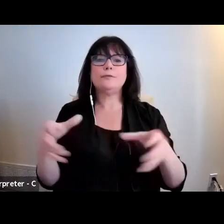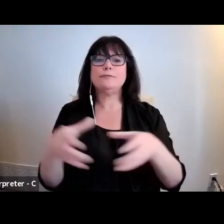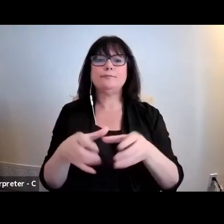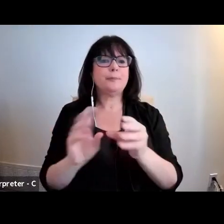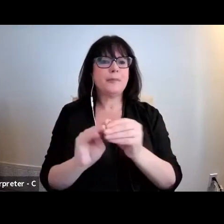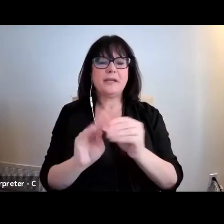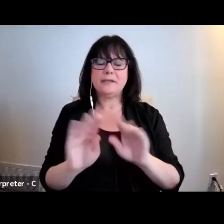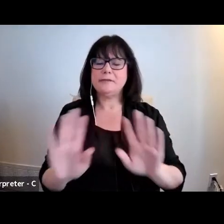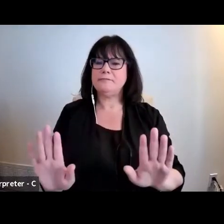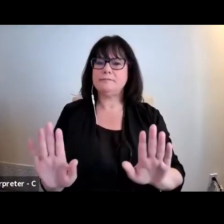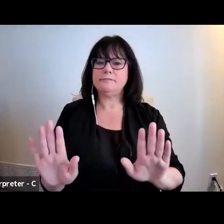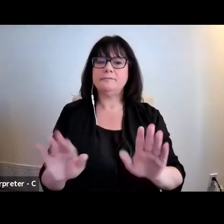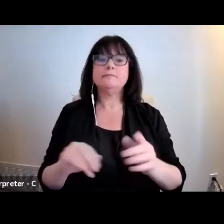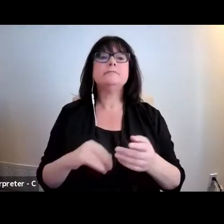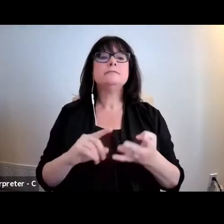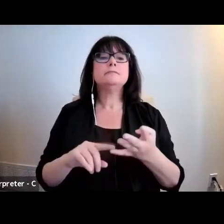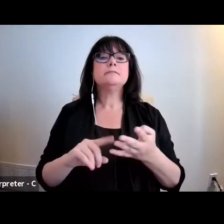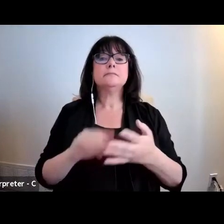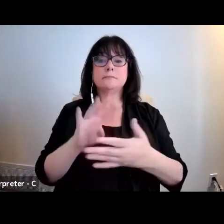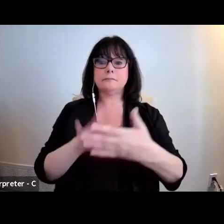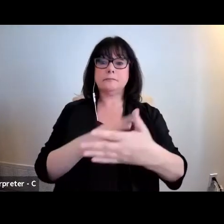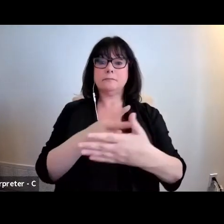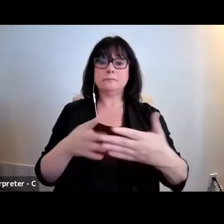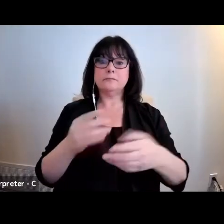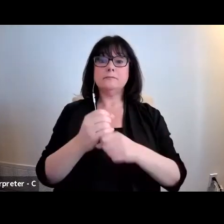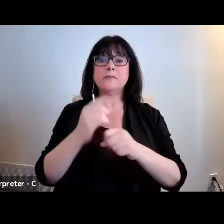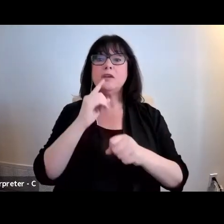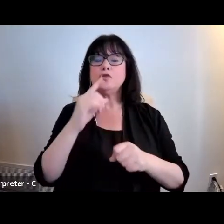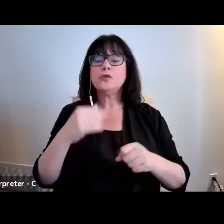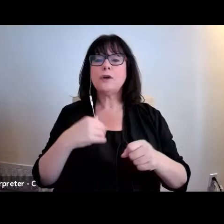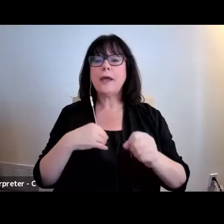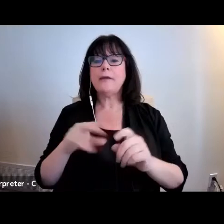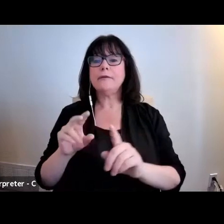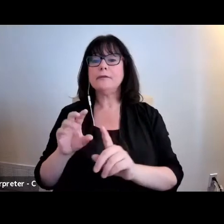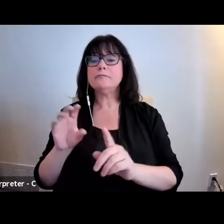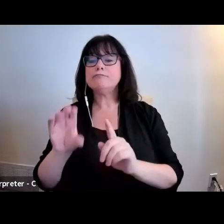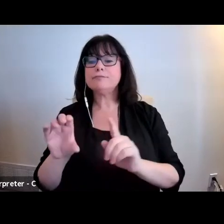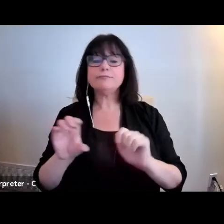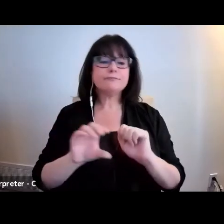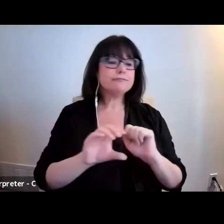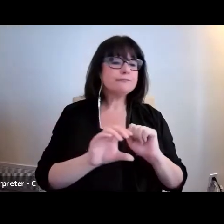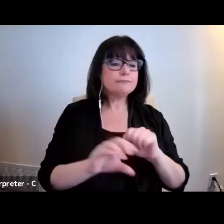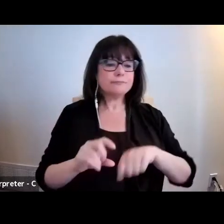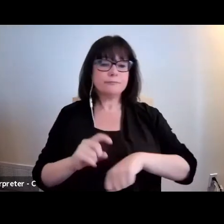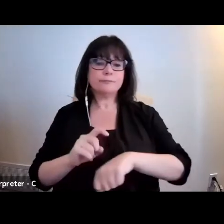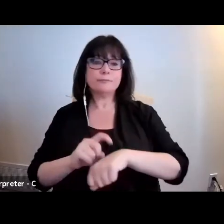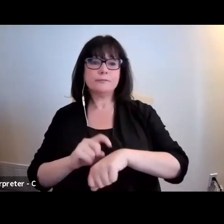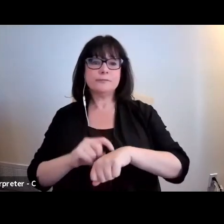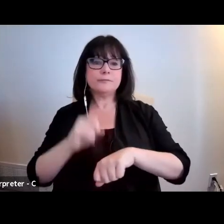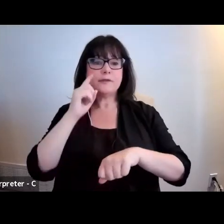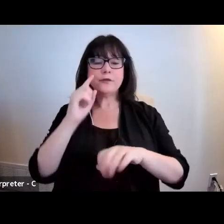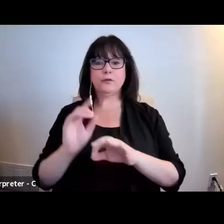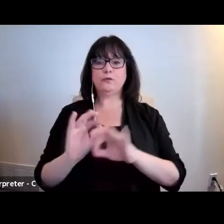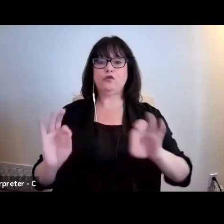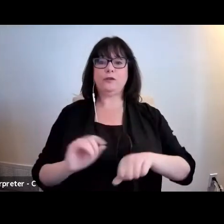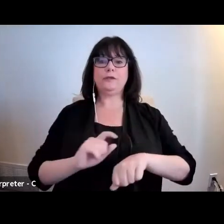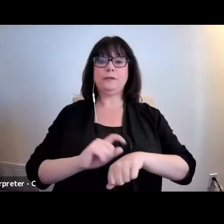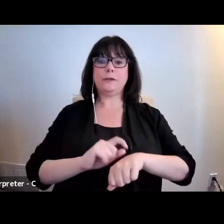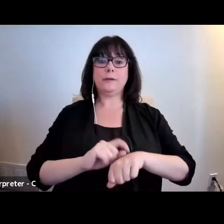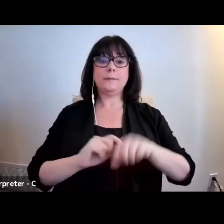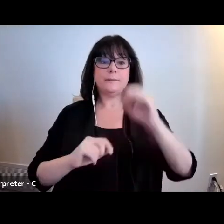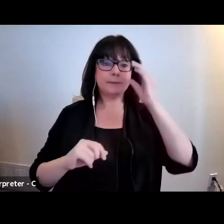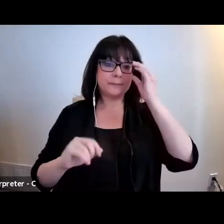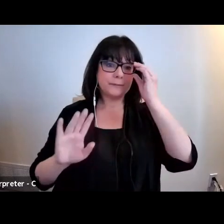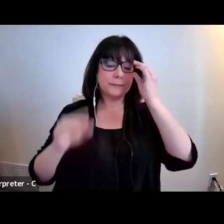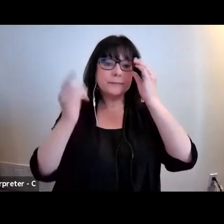calendar each week. We know that it won't be easy to undertake all of these measures, but we do believe it's incredibly important as